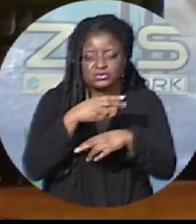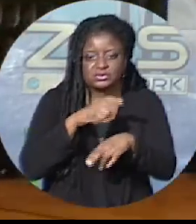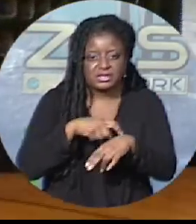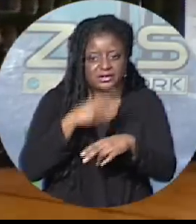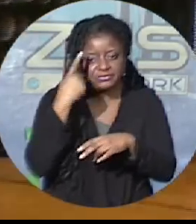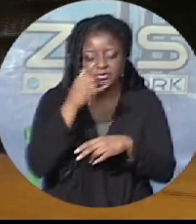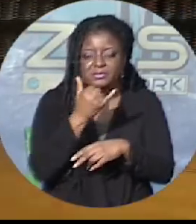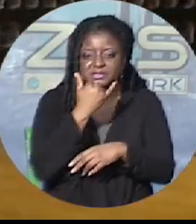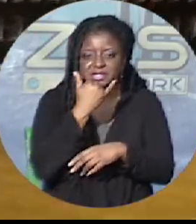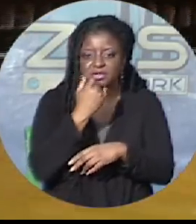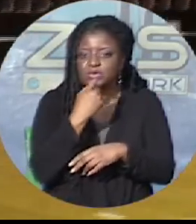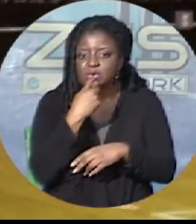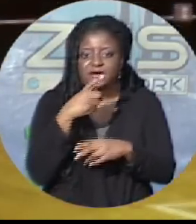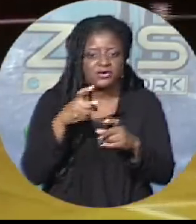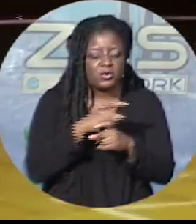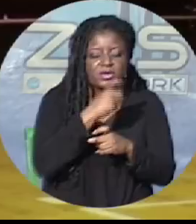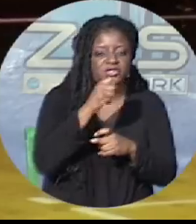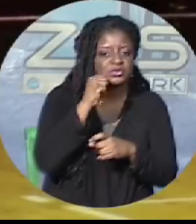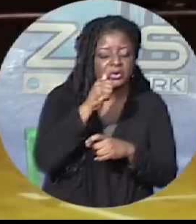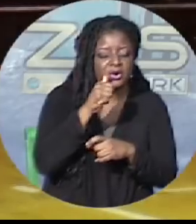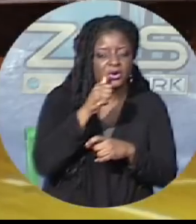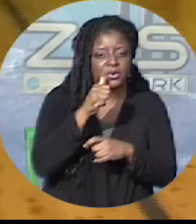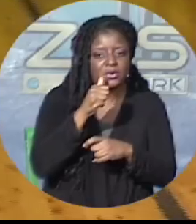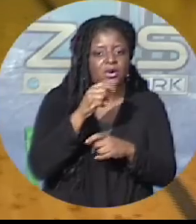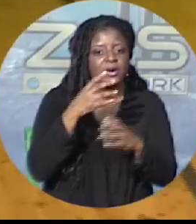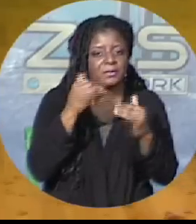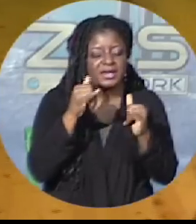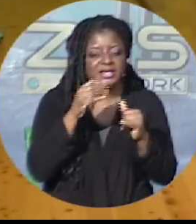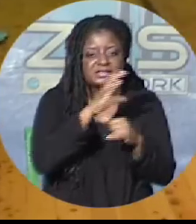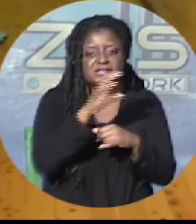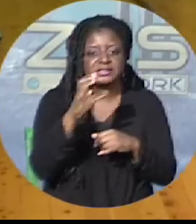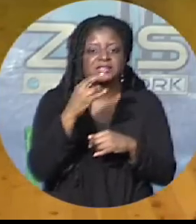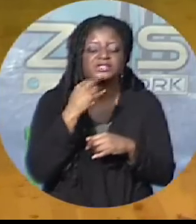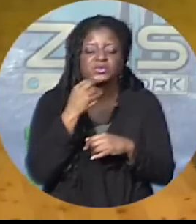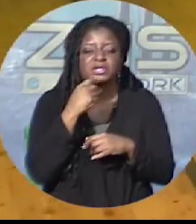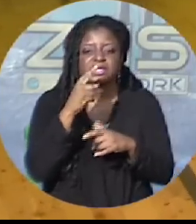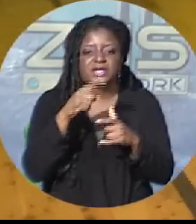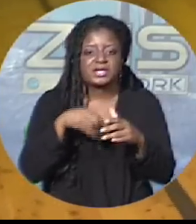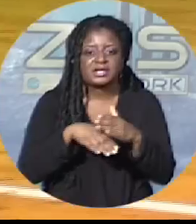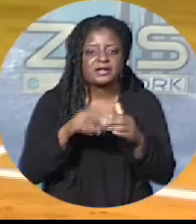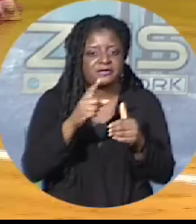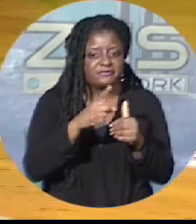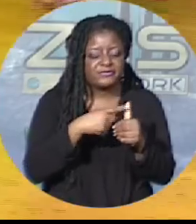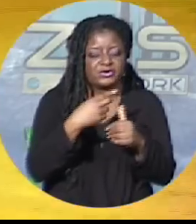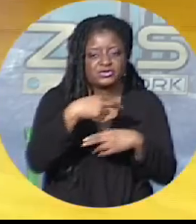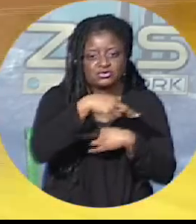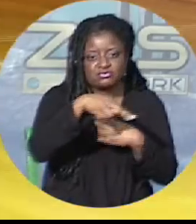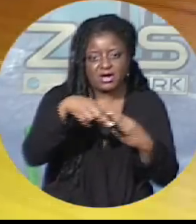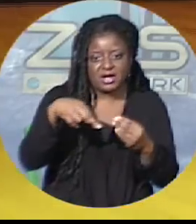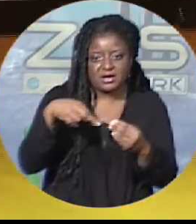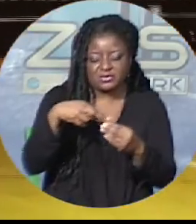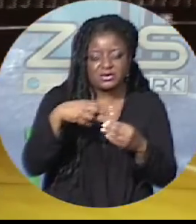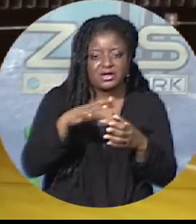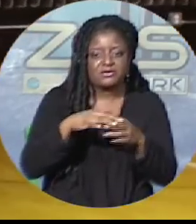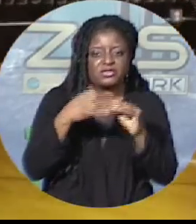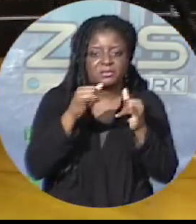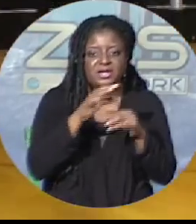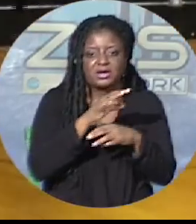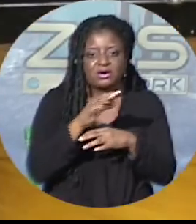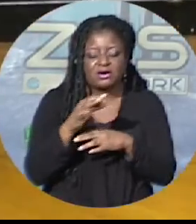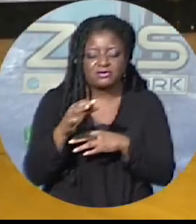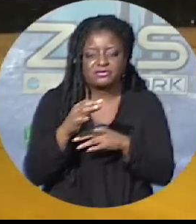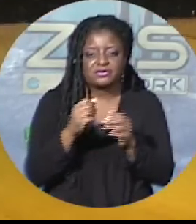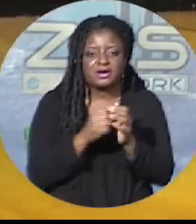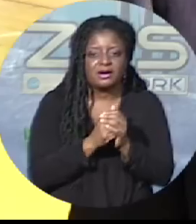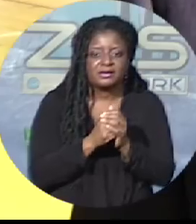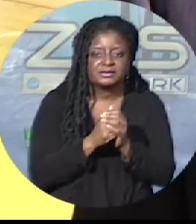will play CC Sweeting in the first round of the playoffs, and Cobras coach Mario Boleg says he's looking to pull the upset